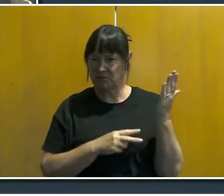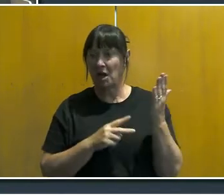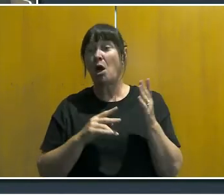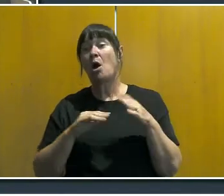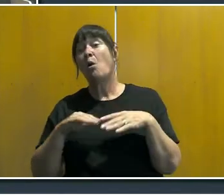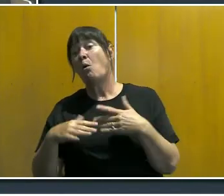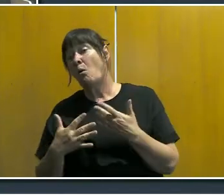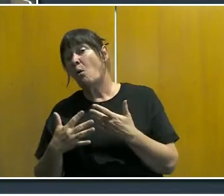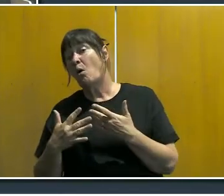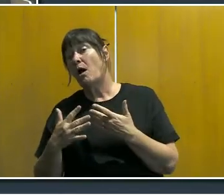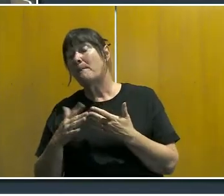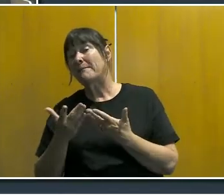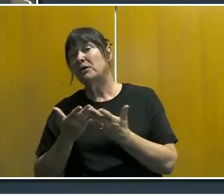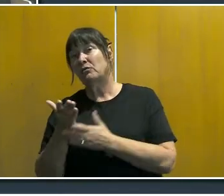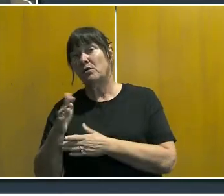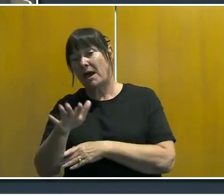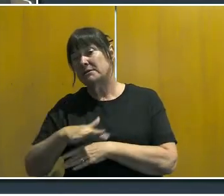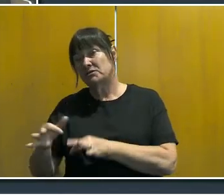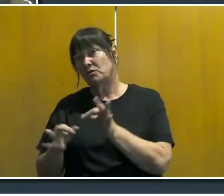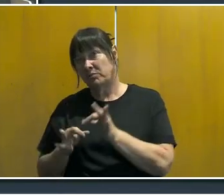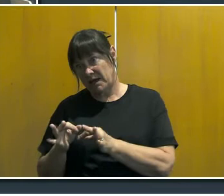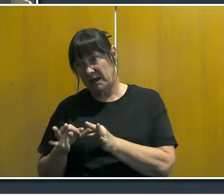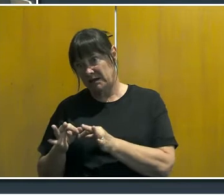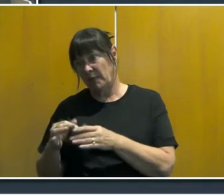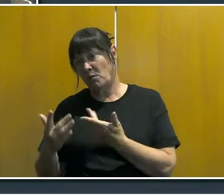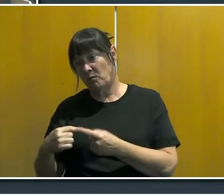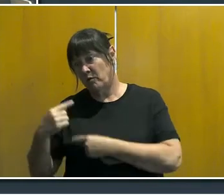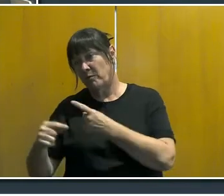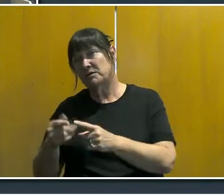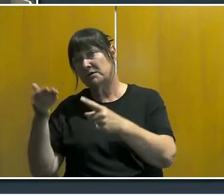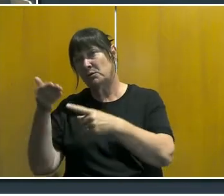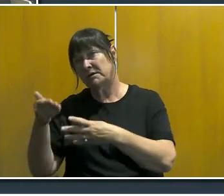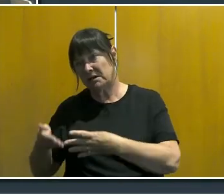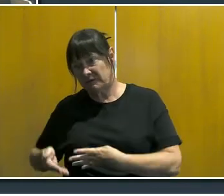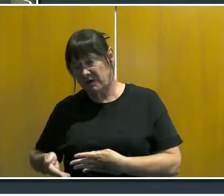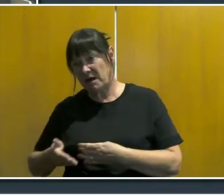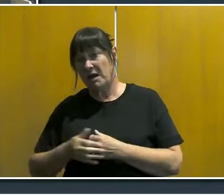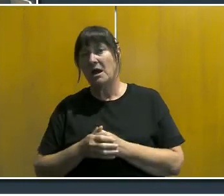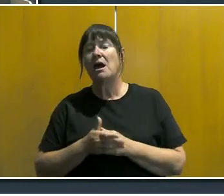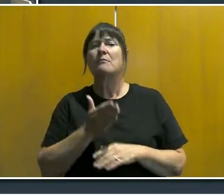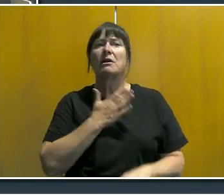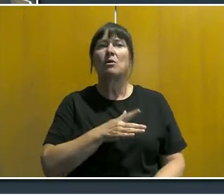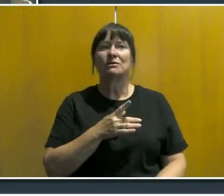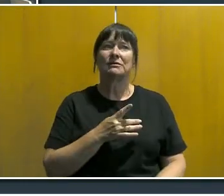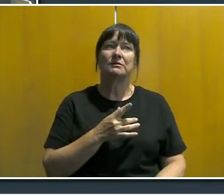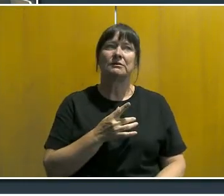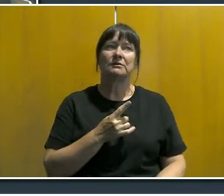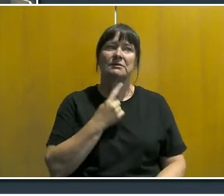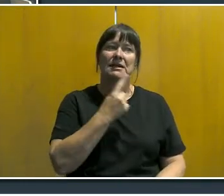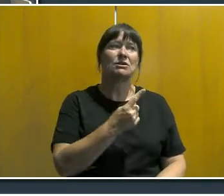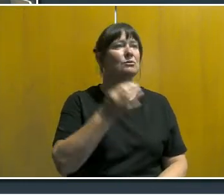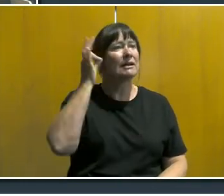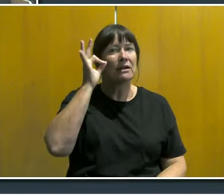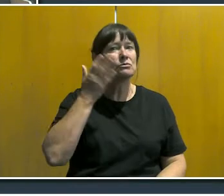to identify those areas, which currently isn't happening. So I suppose would like to give you some reassurance it's not